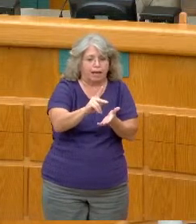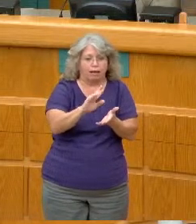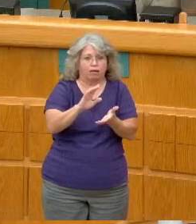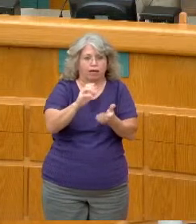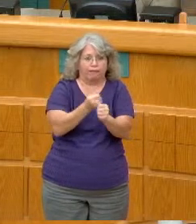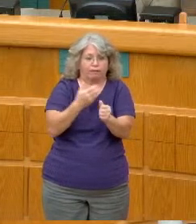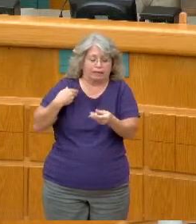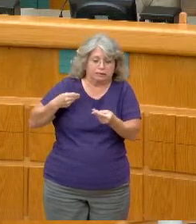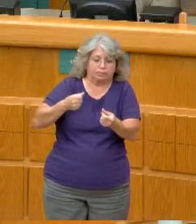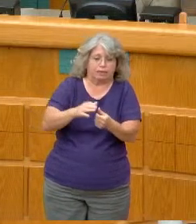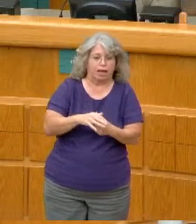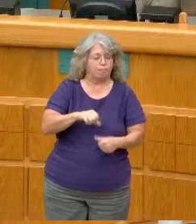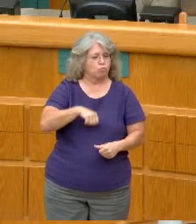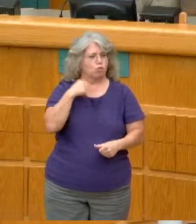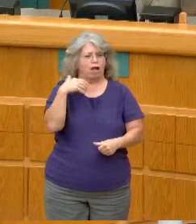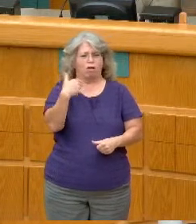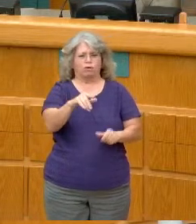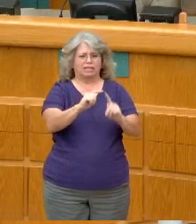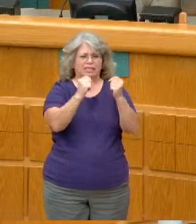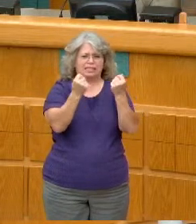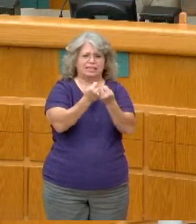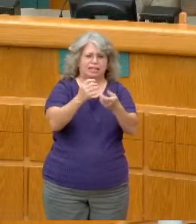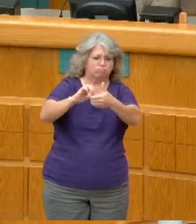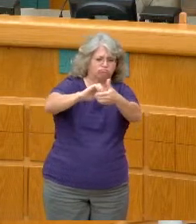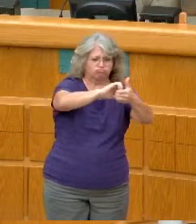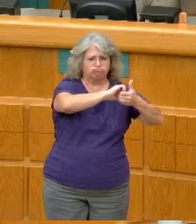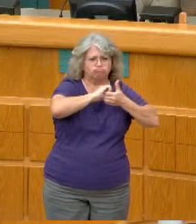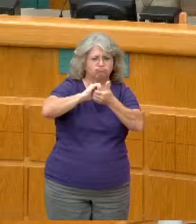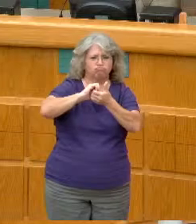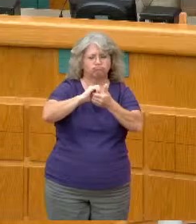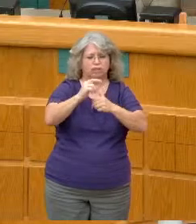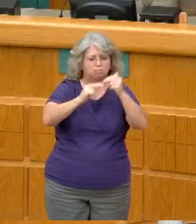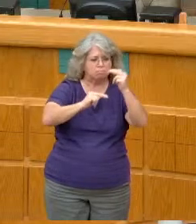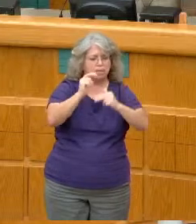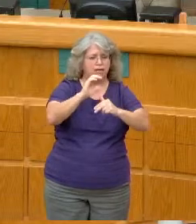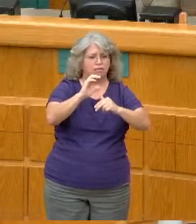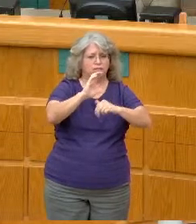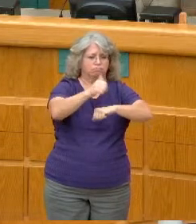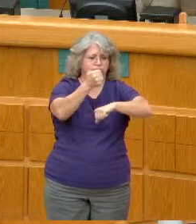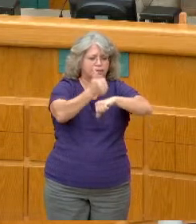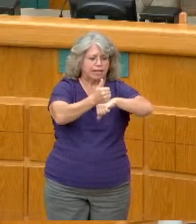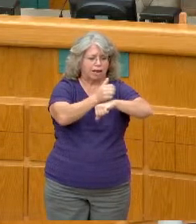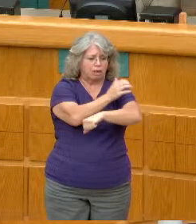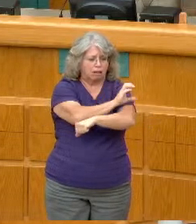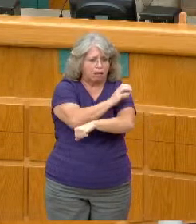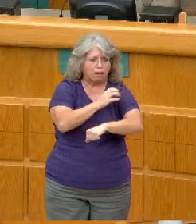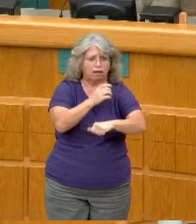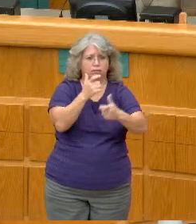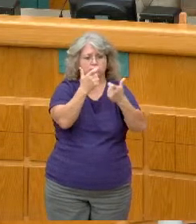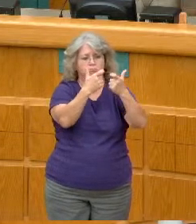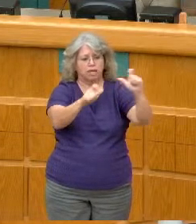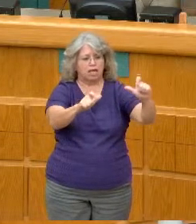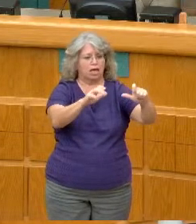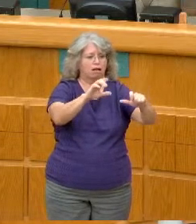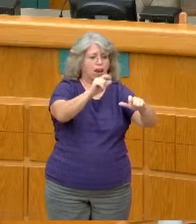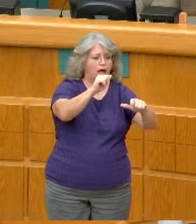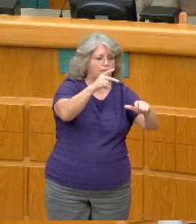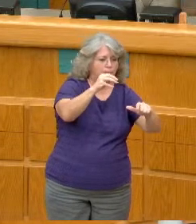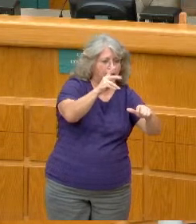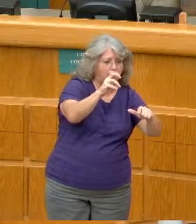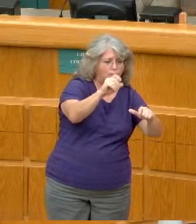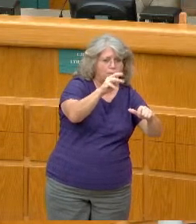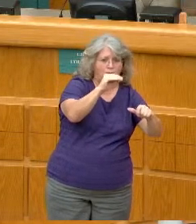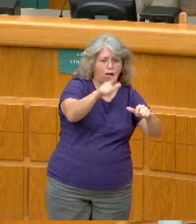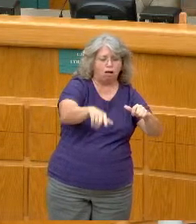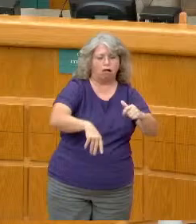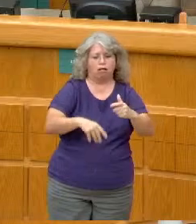us tremendously in our budgets of the city and the county. I'm so proud of the team who built our vaccination effort, from these